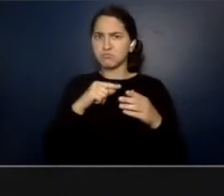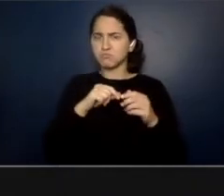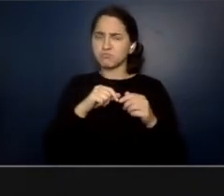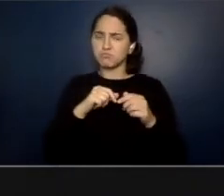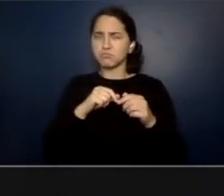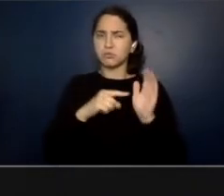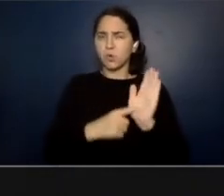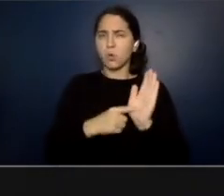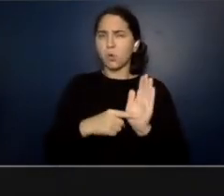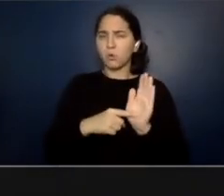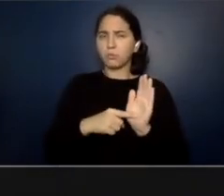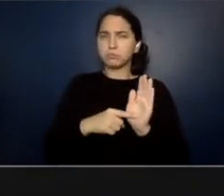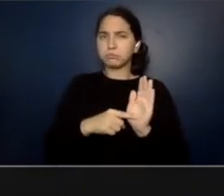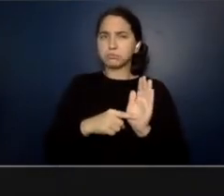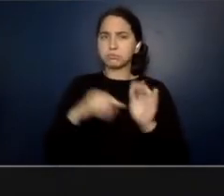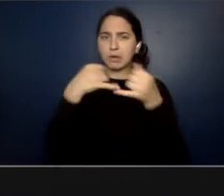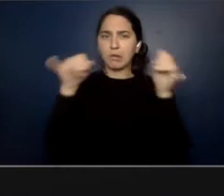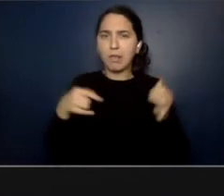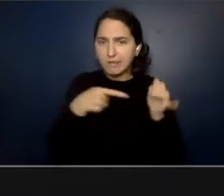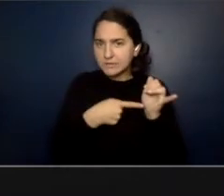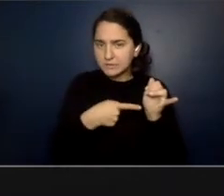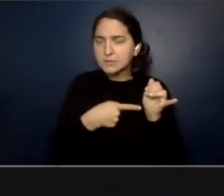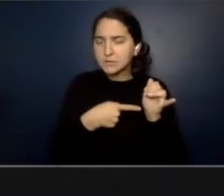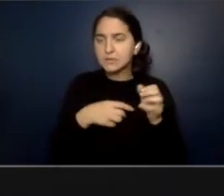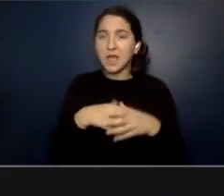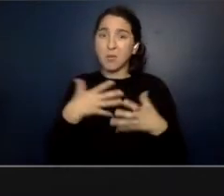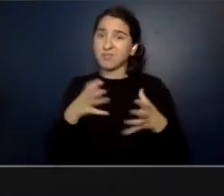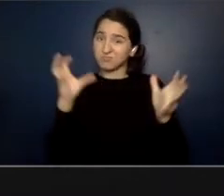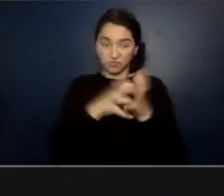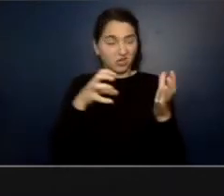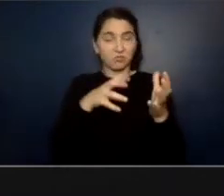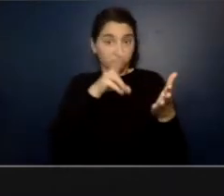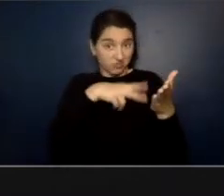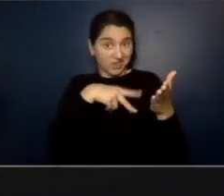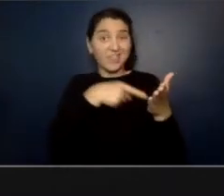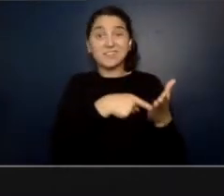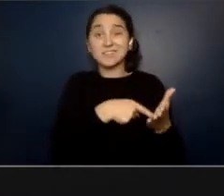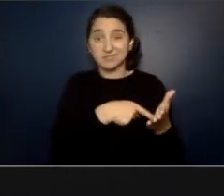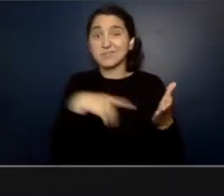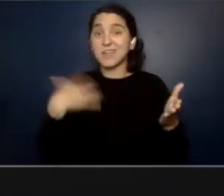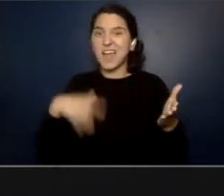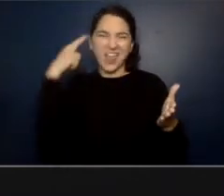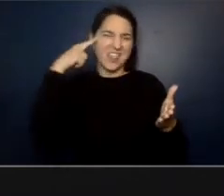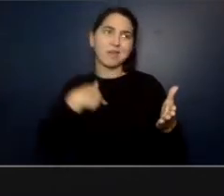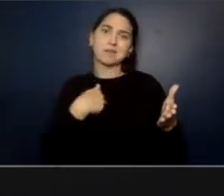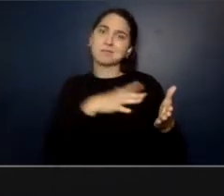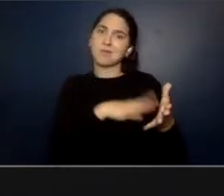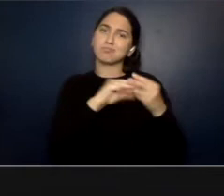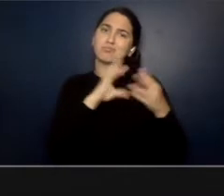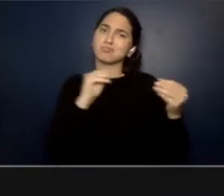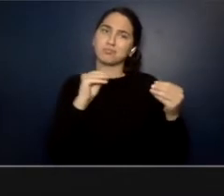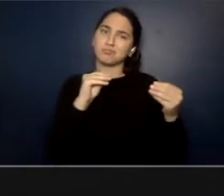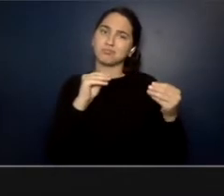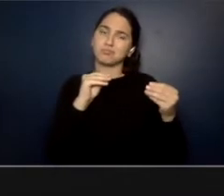much better than I could. 1 Corinthians 12, beginning on verse 14. Indeed, the body does not